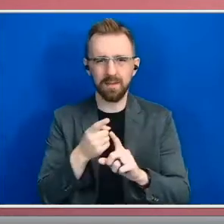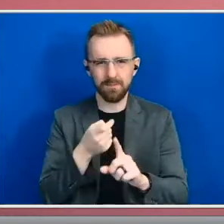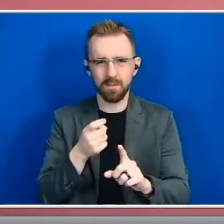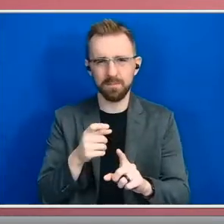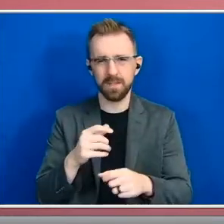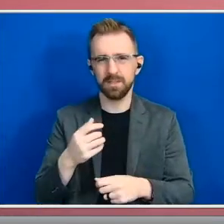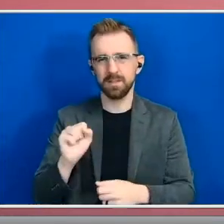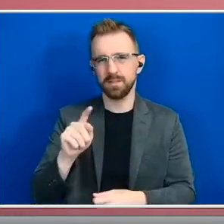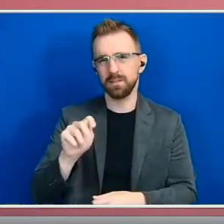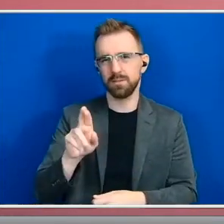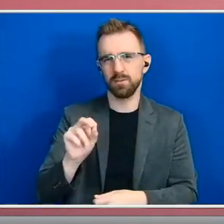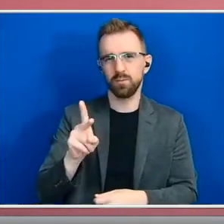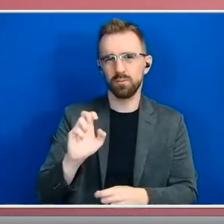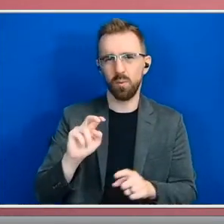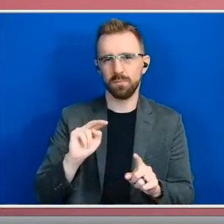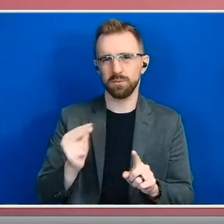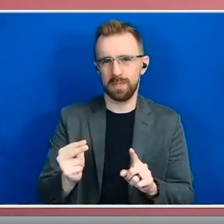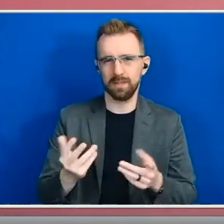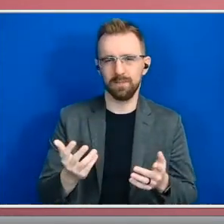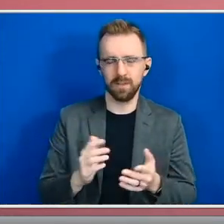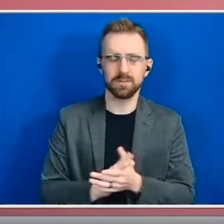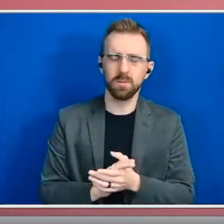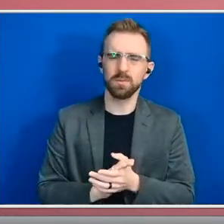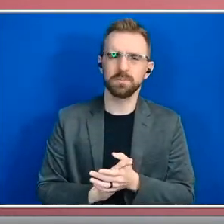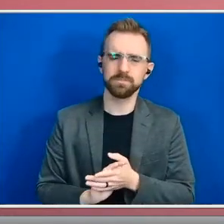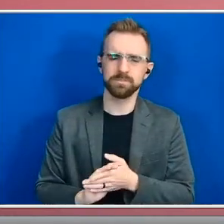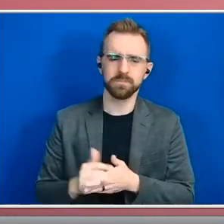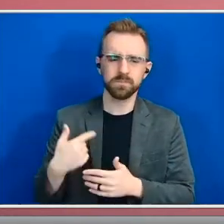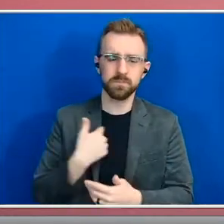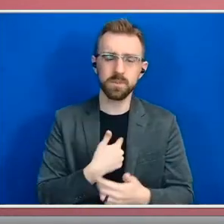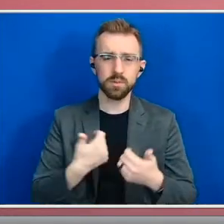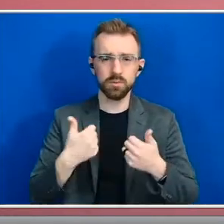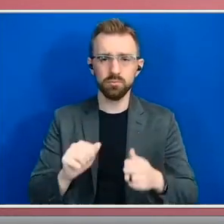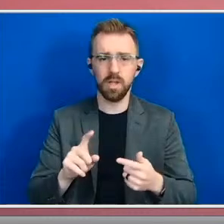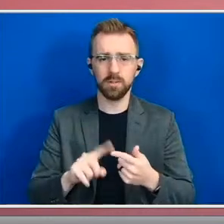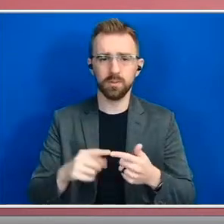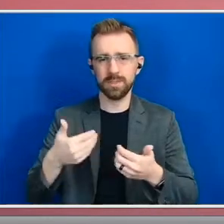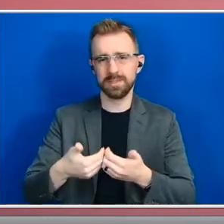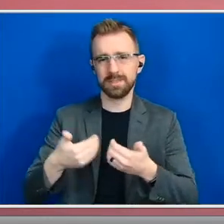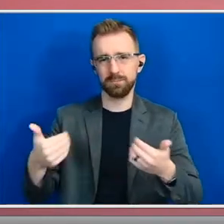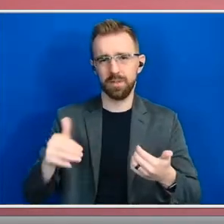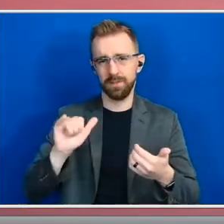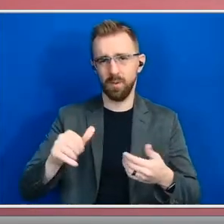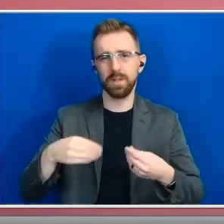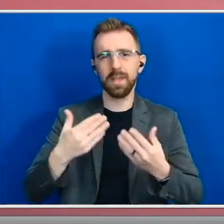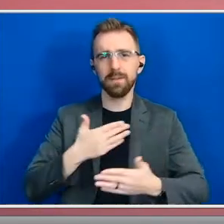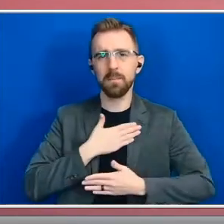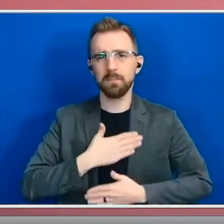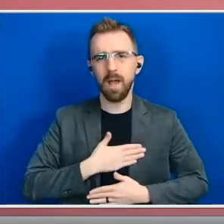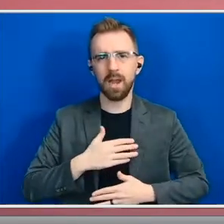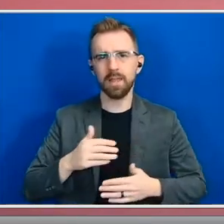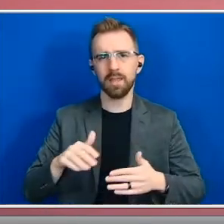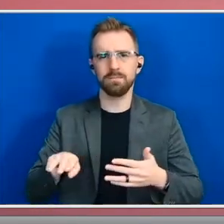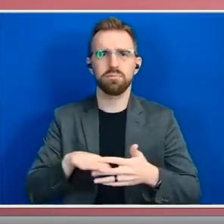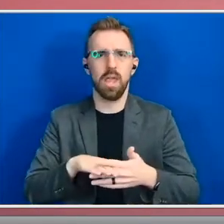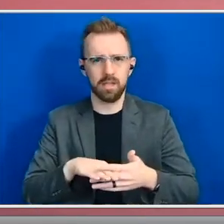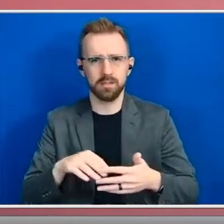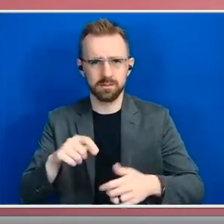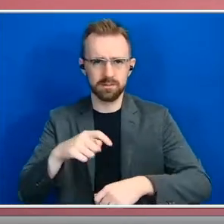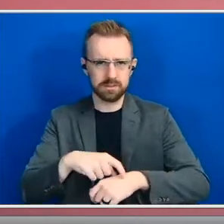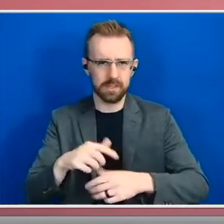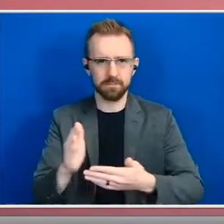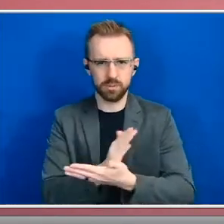standpoint. And so we try to separate those to give the body a little bit of a break in between those procedures